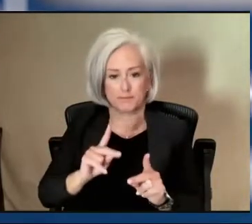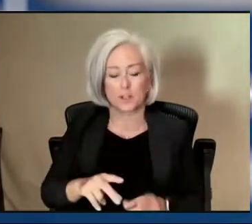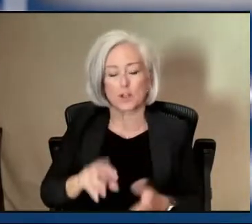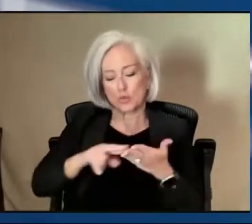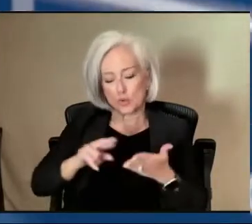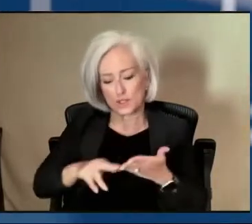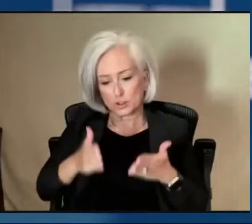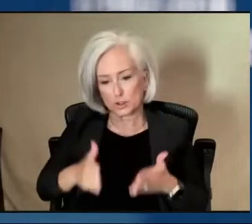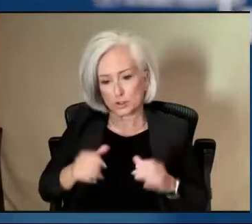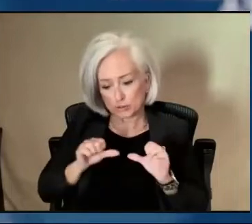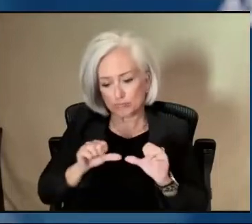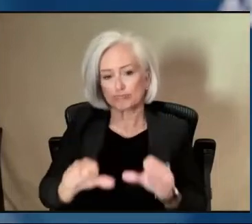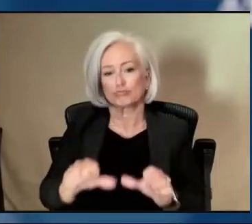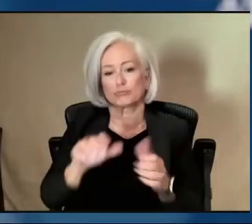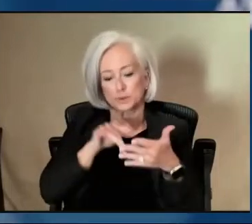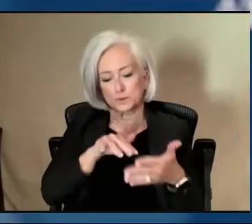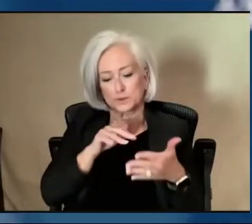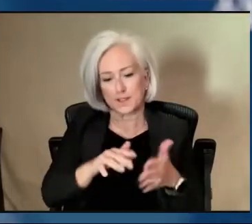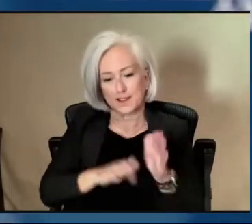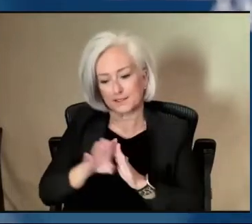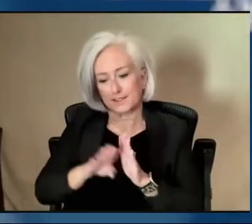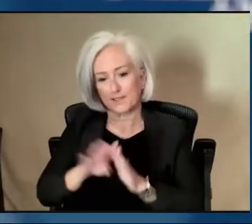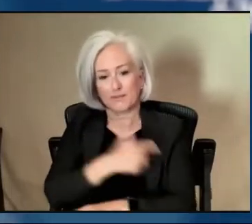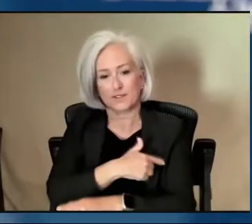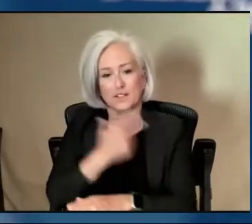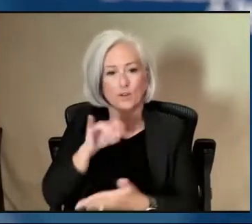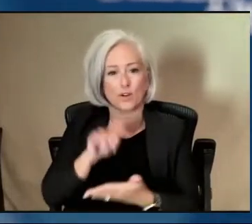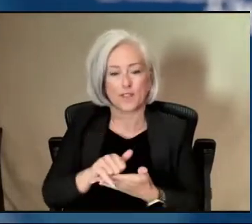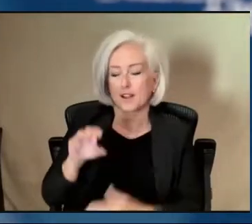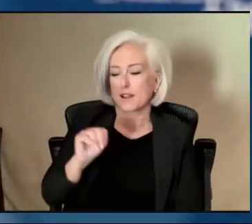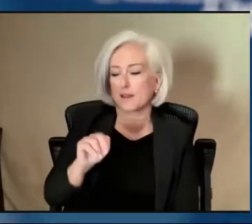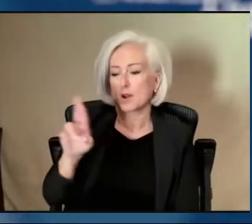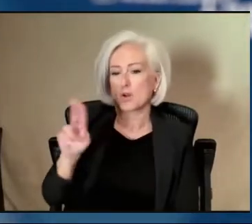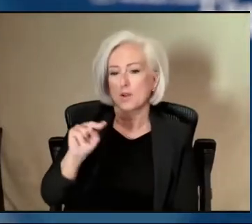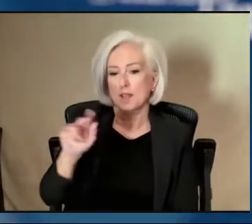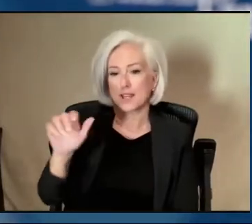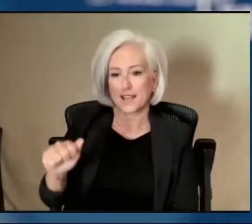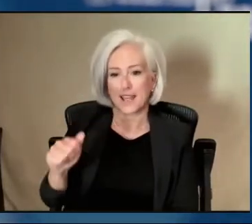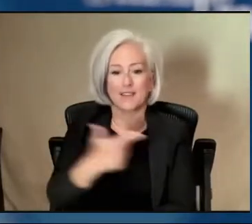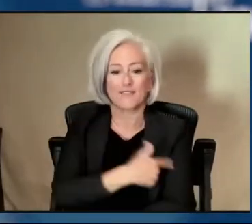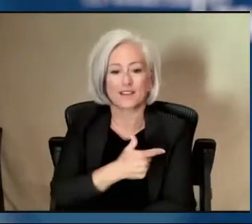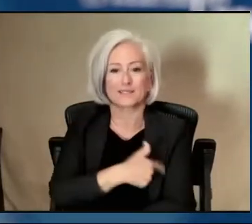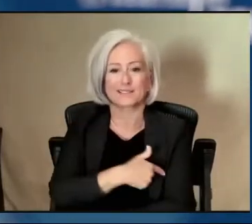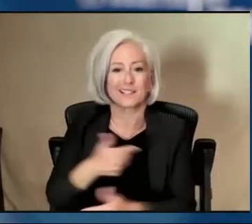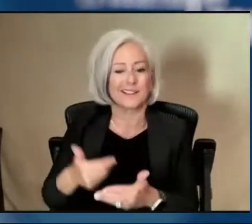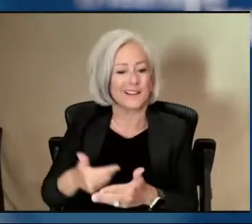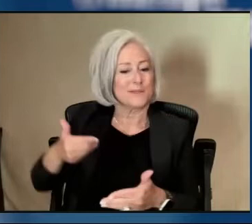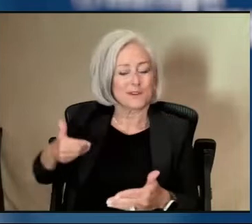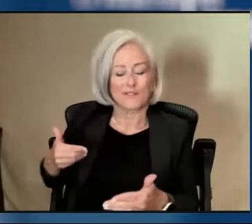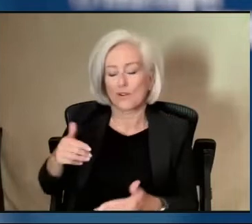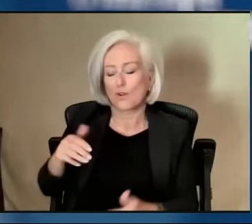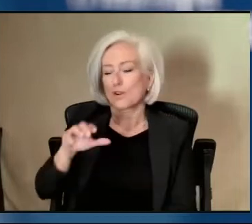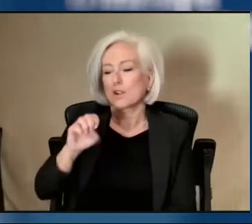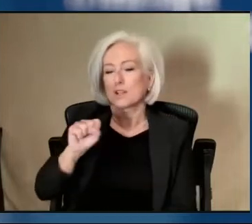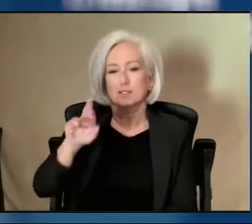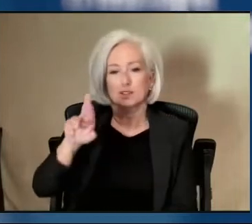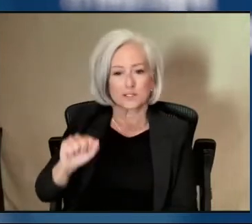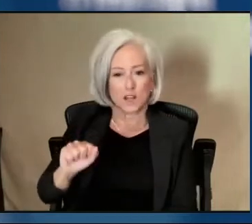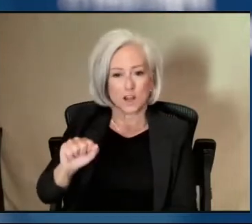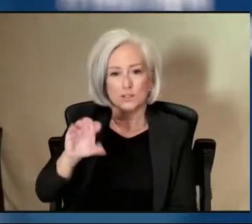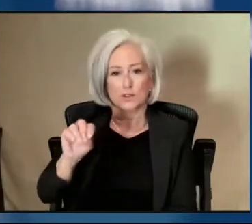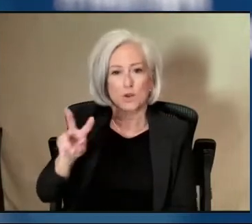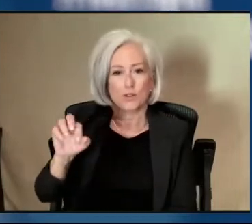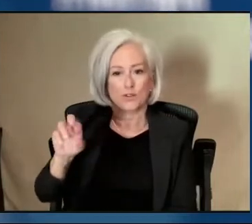both viruses. mRNA vaccine technology for COVID-19 predates the SARS-CoV-2 virus by 36 years,